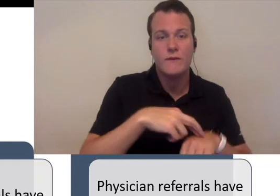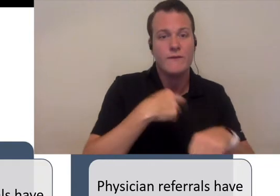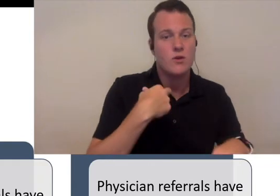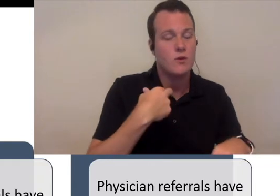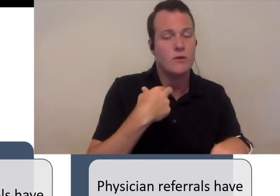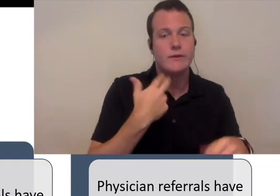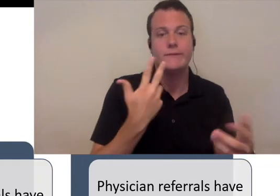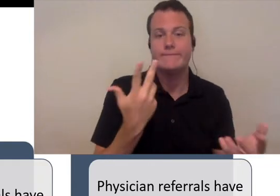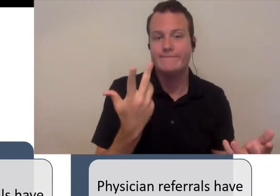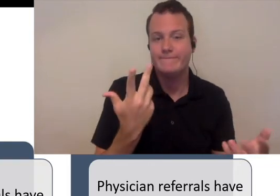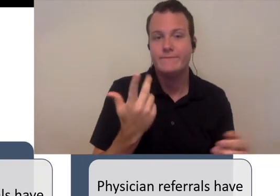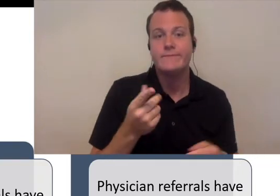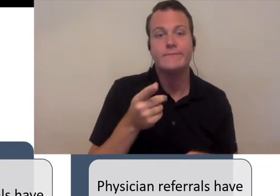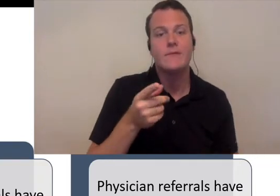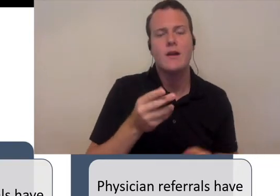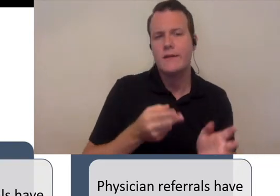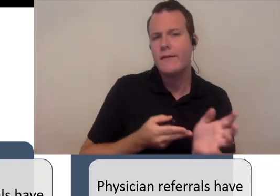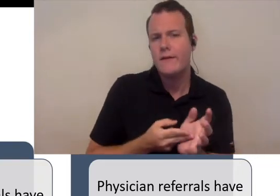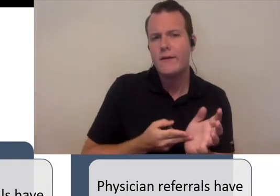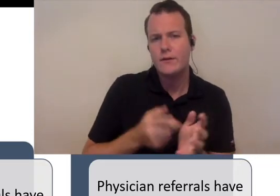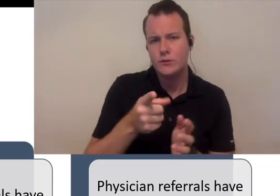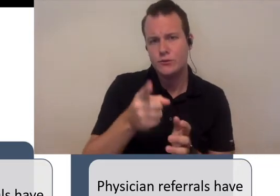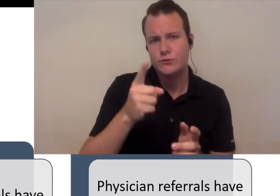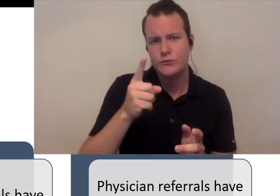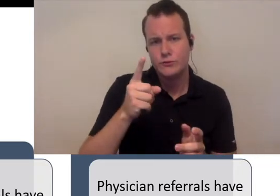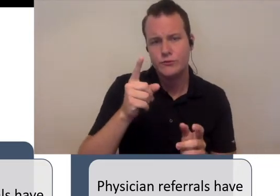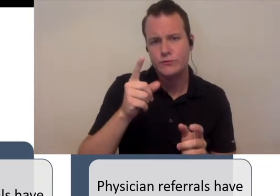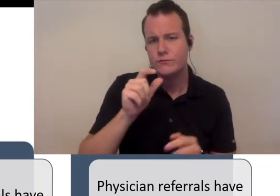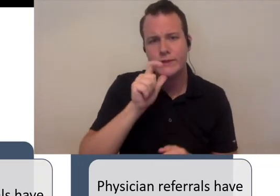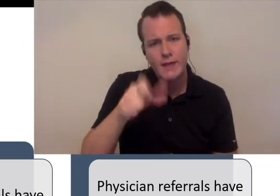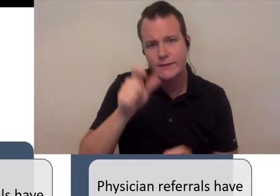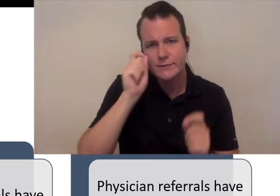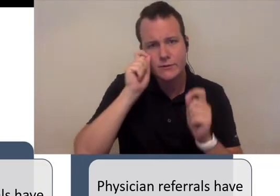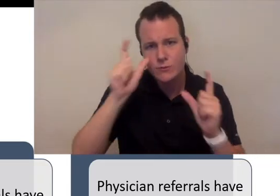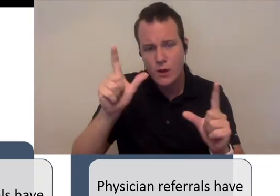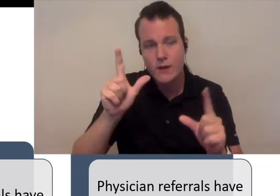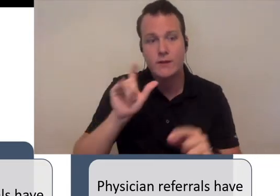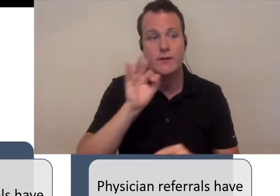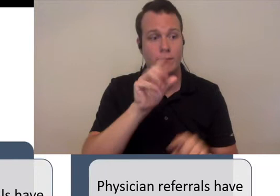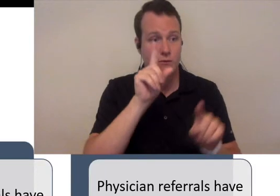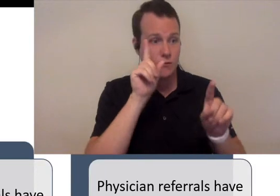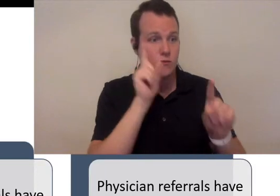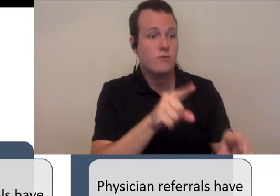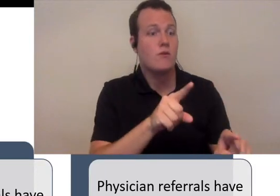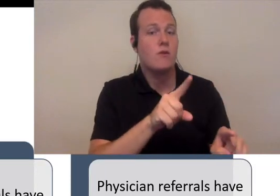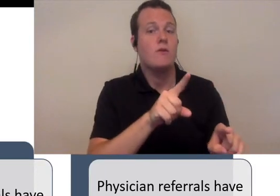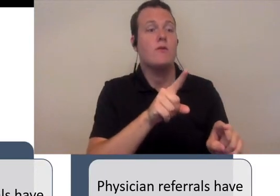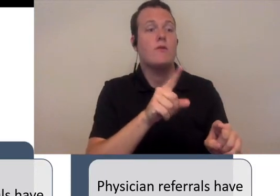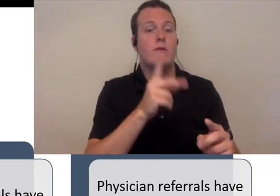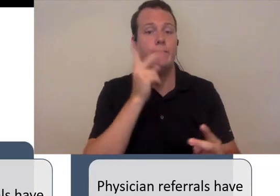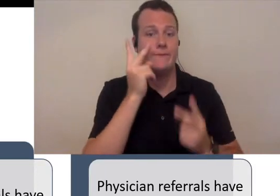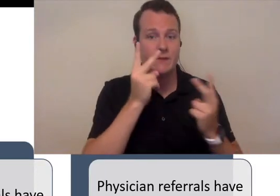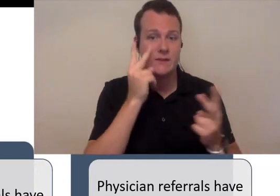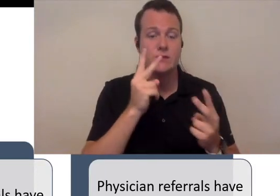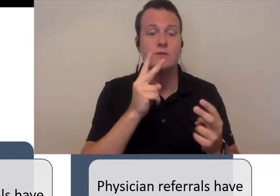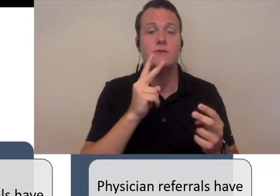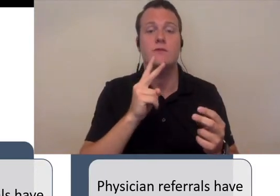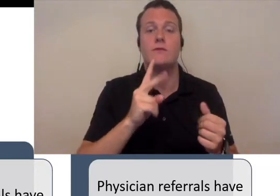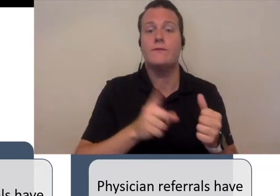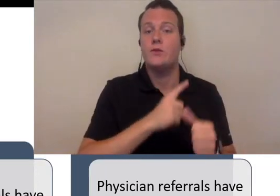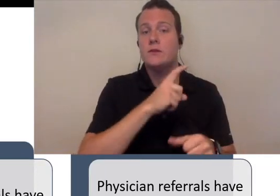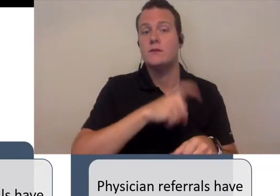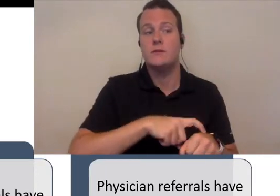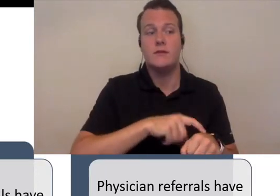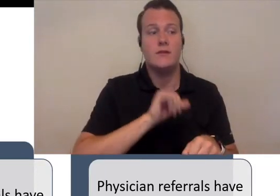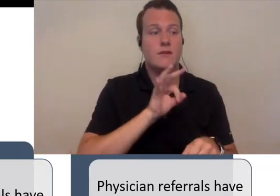be surprised if the first time you go to an office to visit and you start to work on your physician